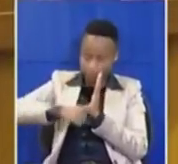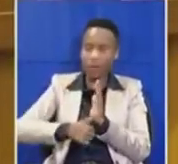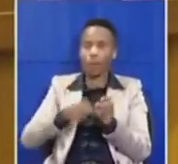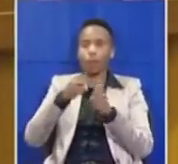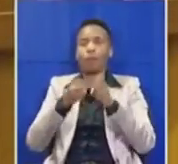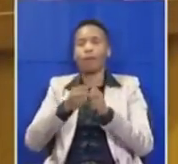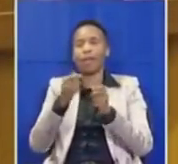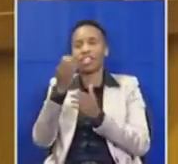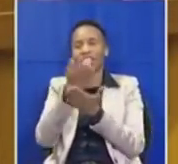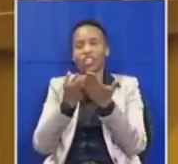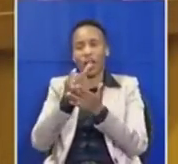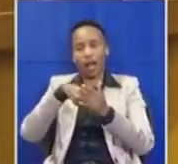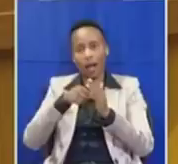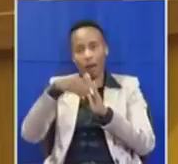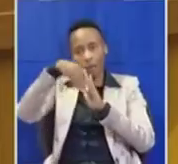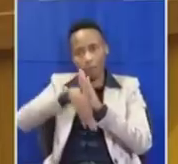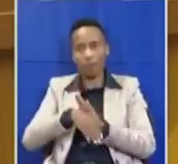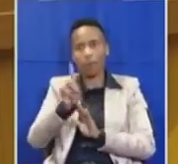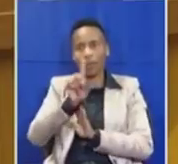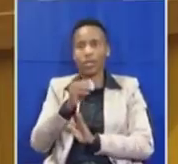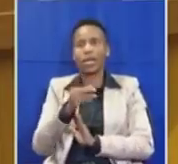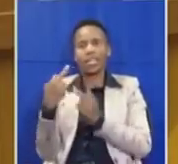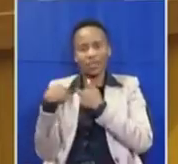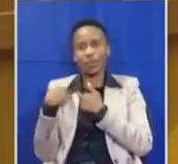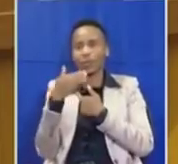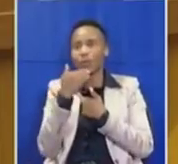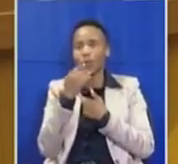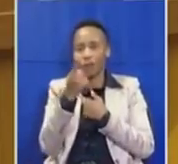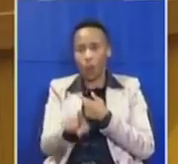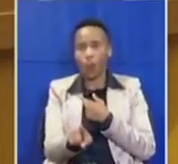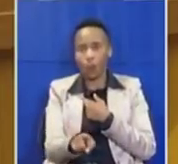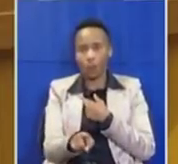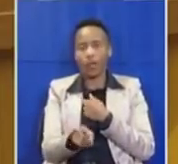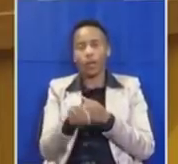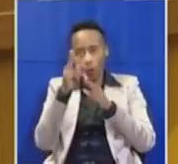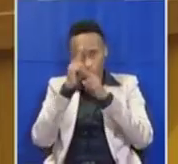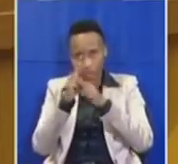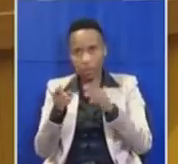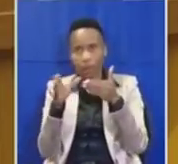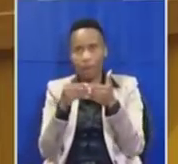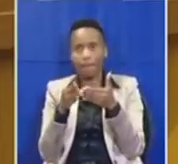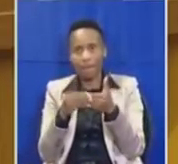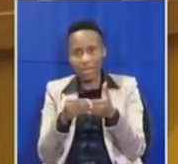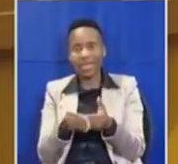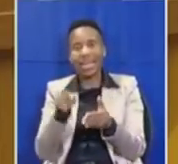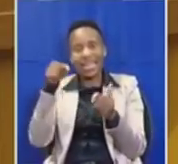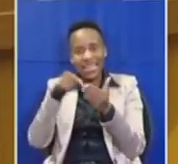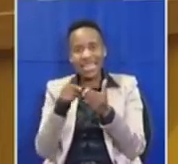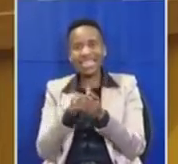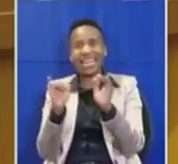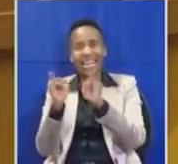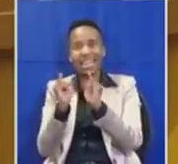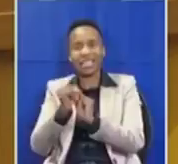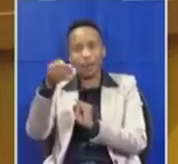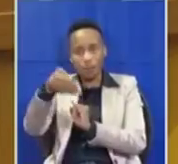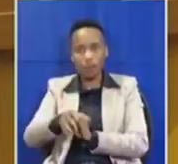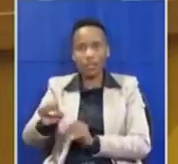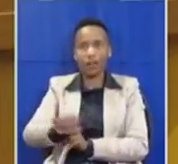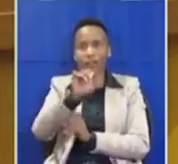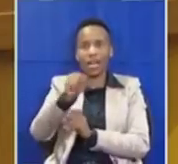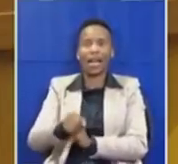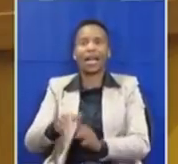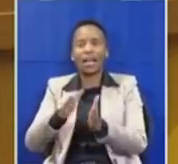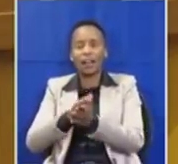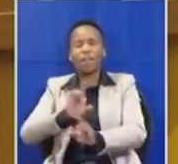and who should take responsibility for it? Honorable member, this crisis has been brought on to South Africa